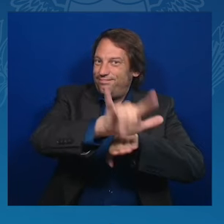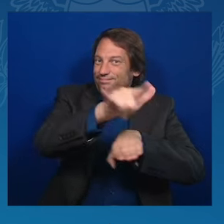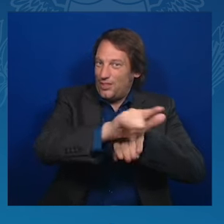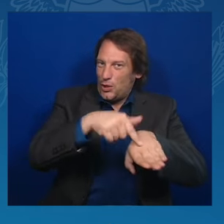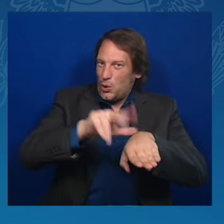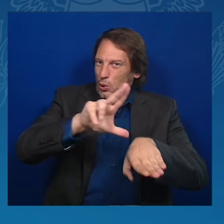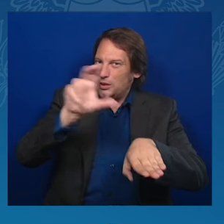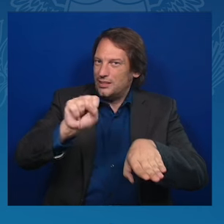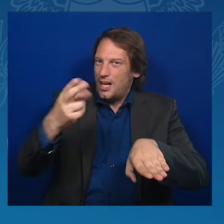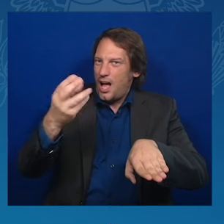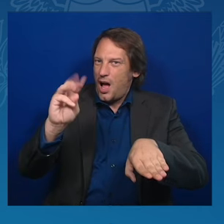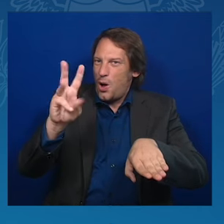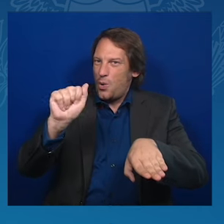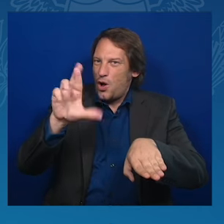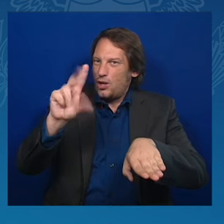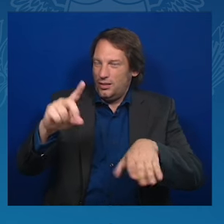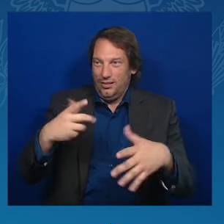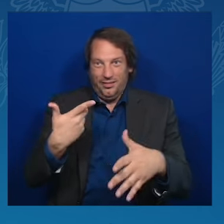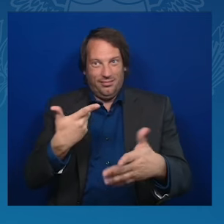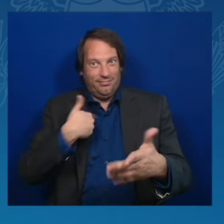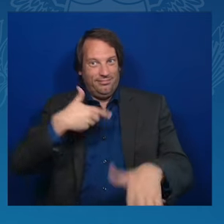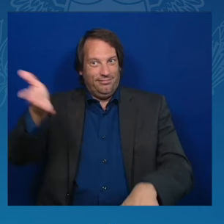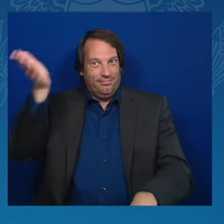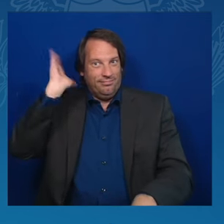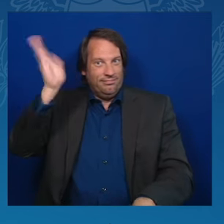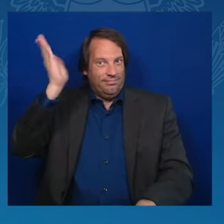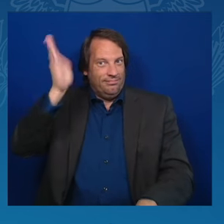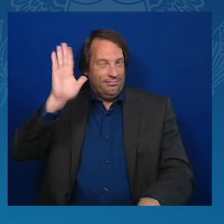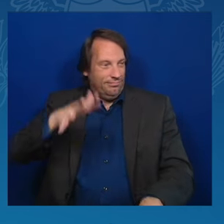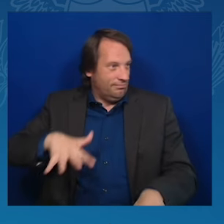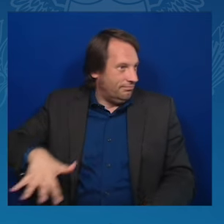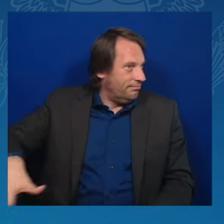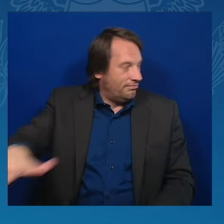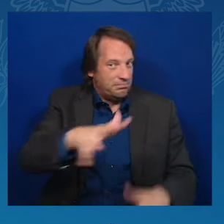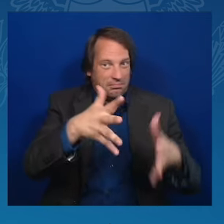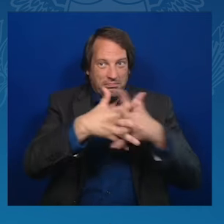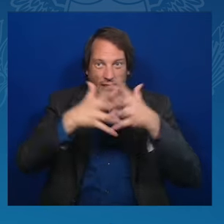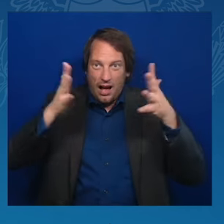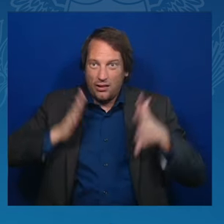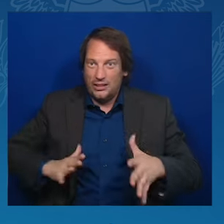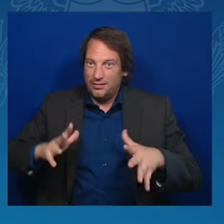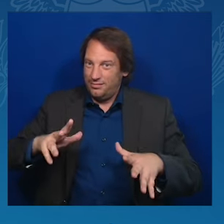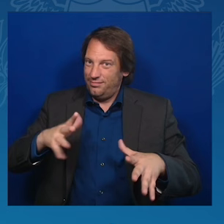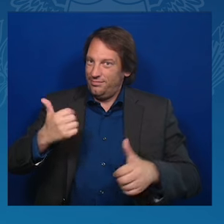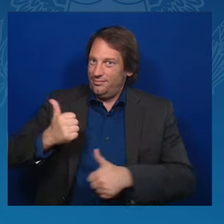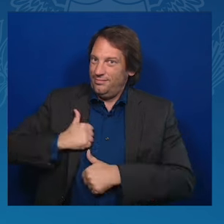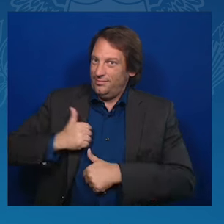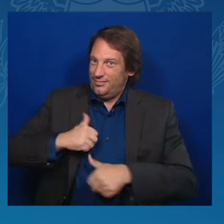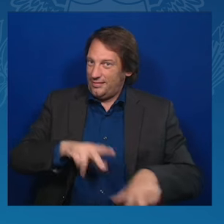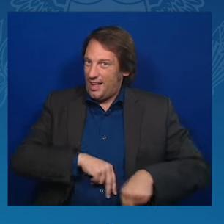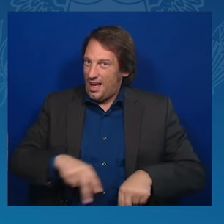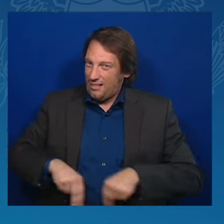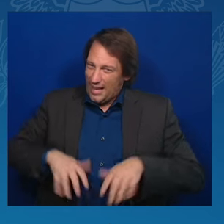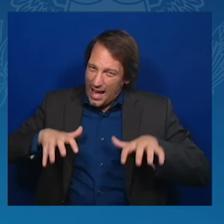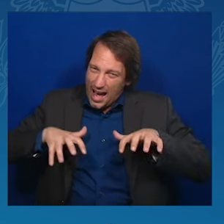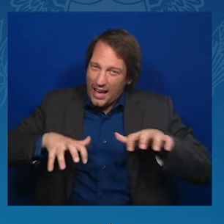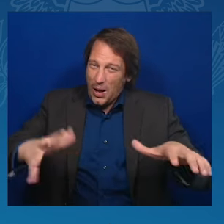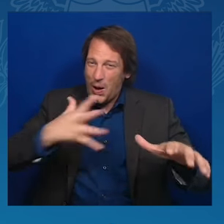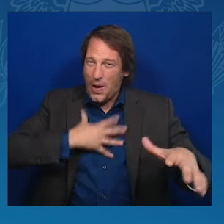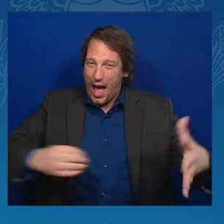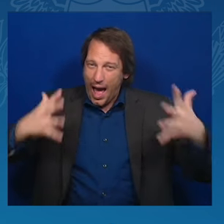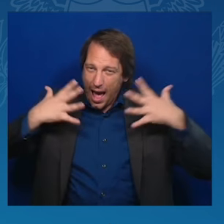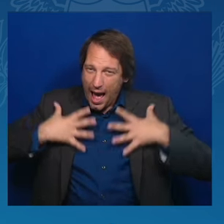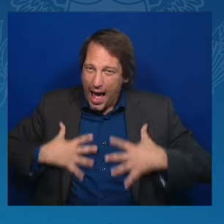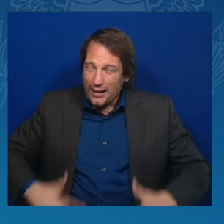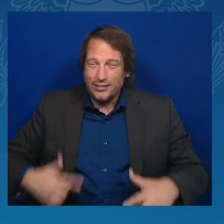in dress whites, from which I explained the United States is a proud Indo-Pacific power, that